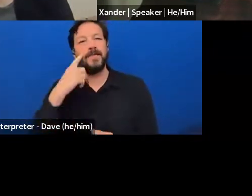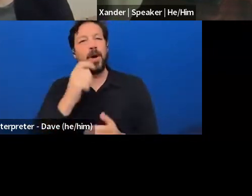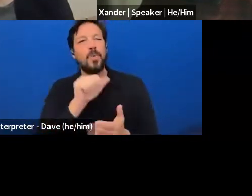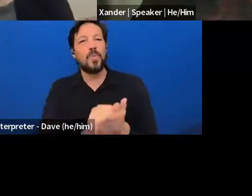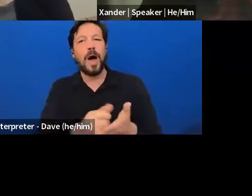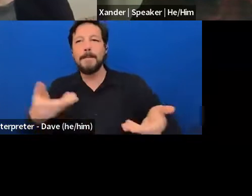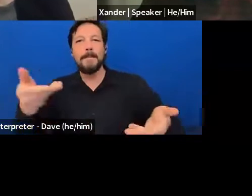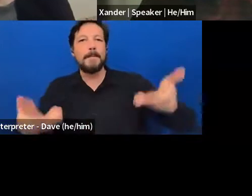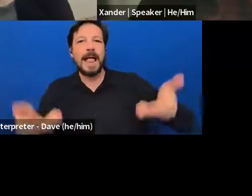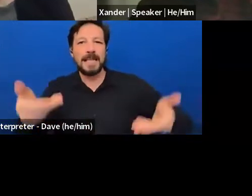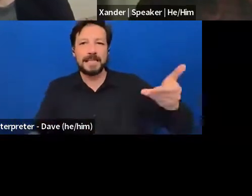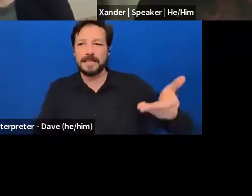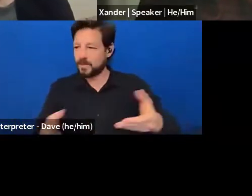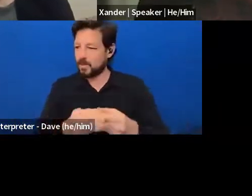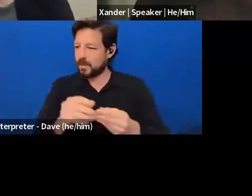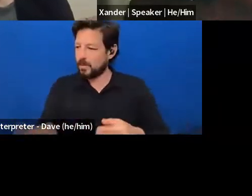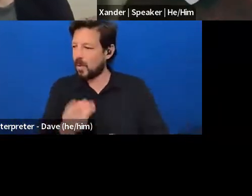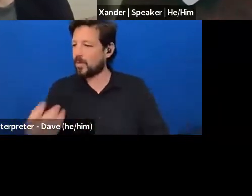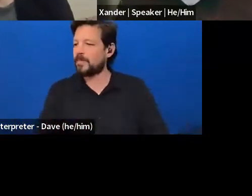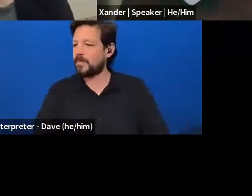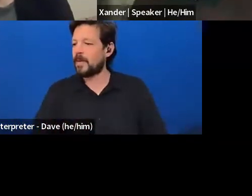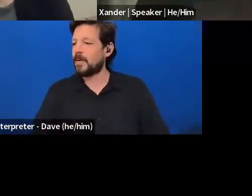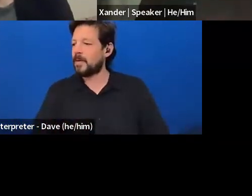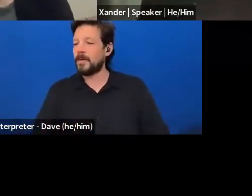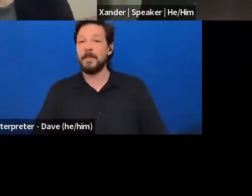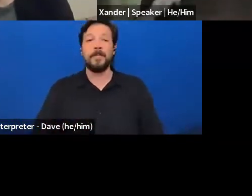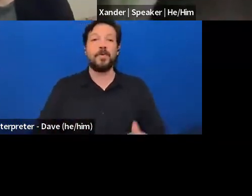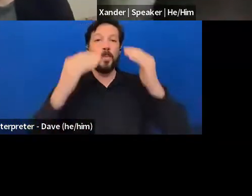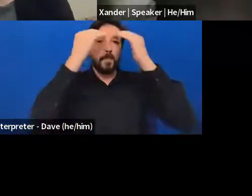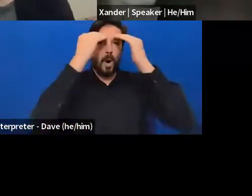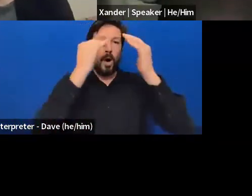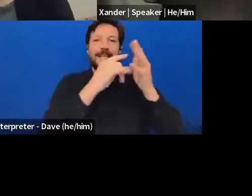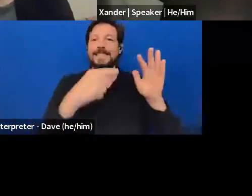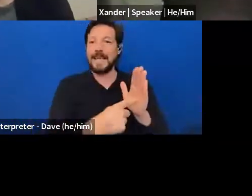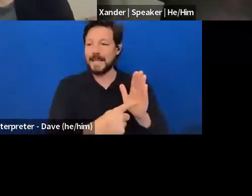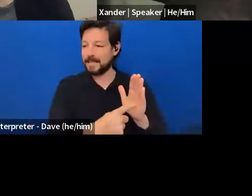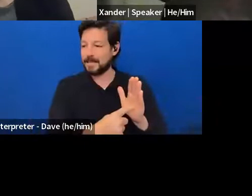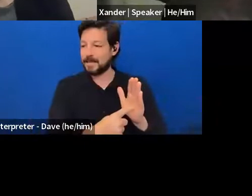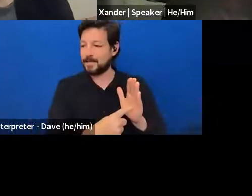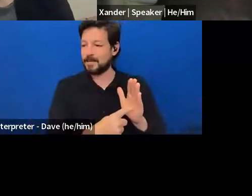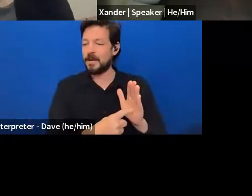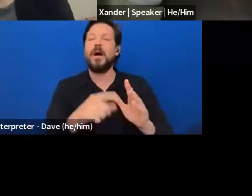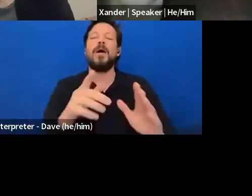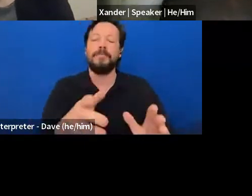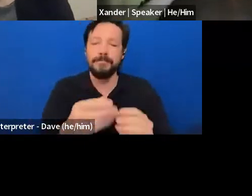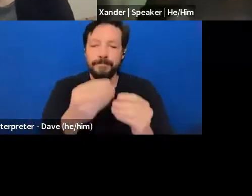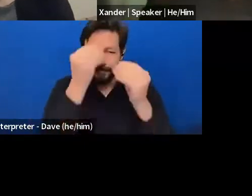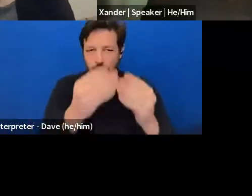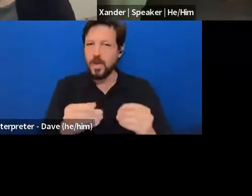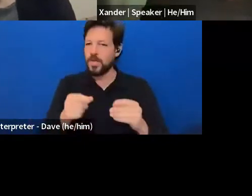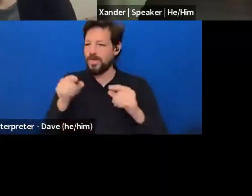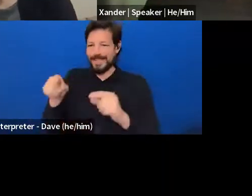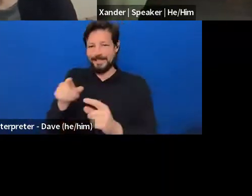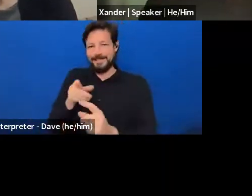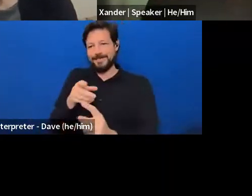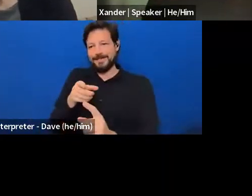two pieces. So under mindset, and we've written this specifically with families in mind.